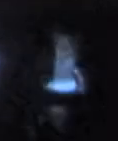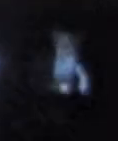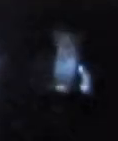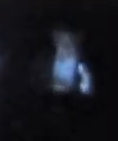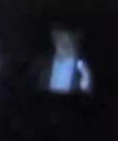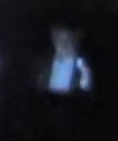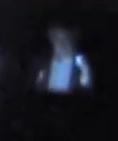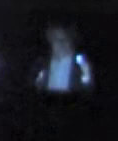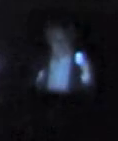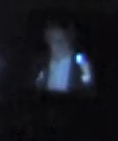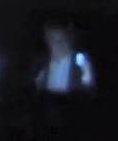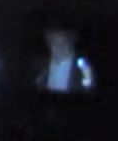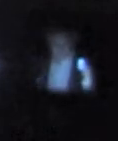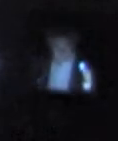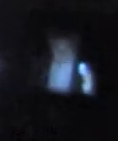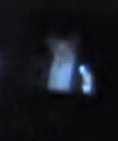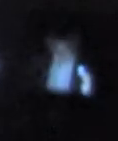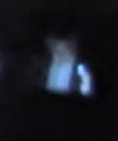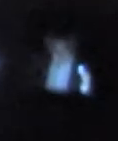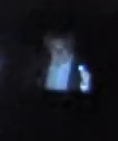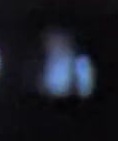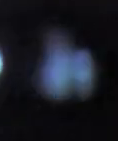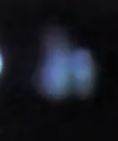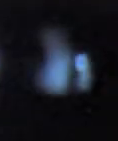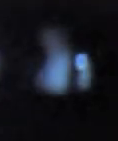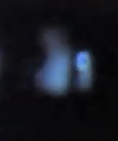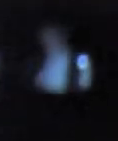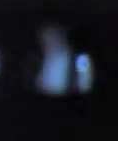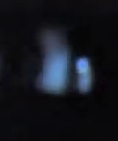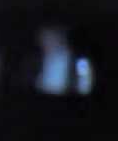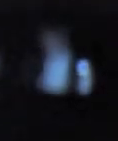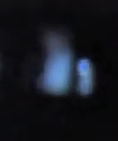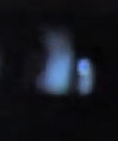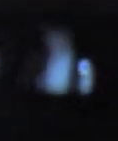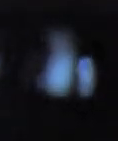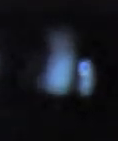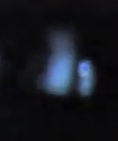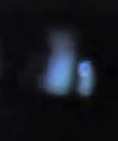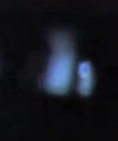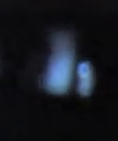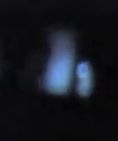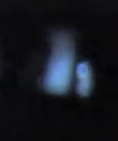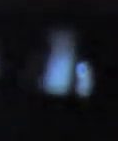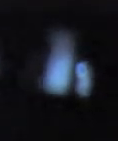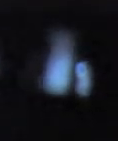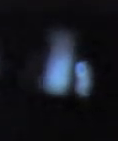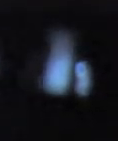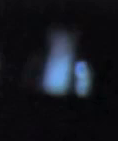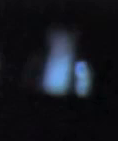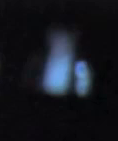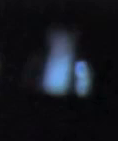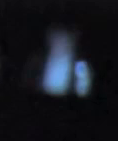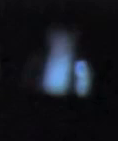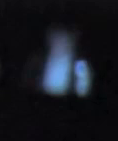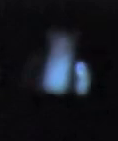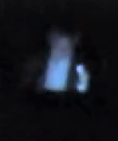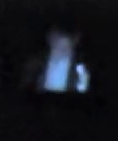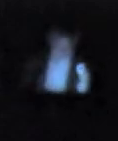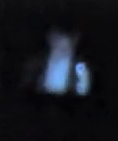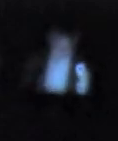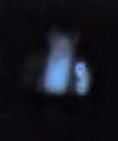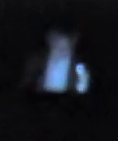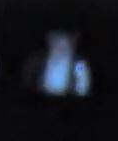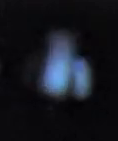does he's going to die I know it he'll die he left I know he's going to